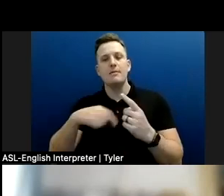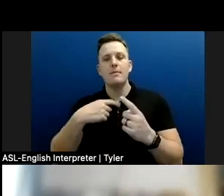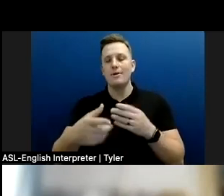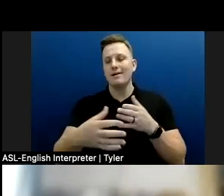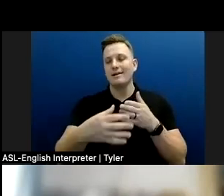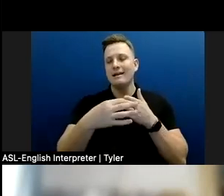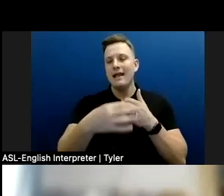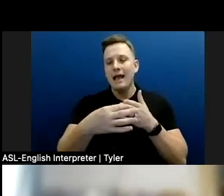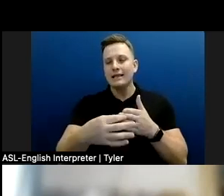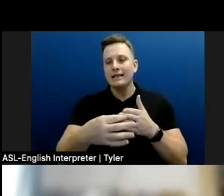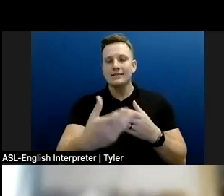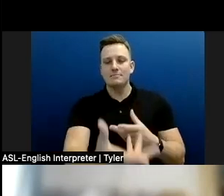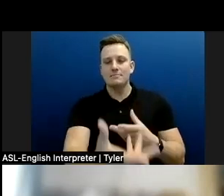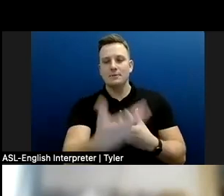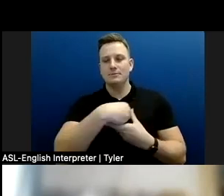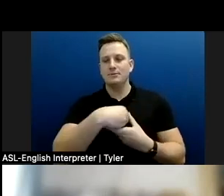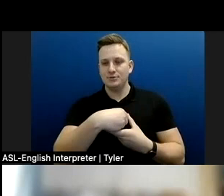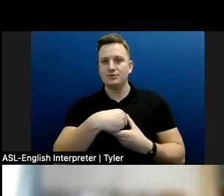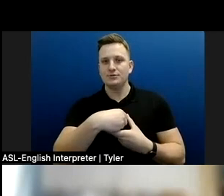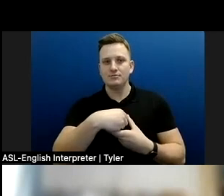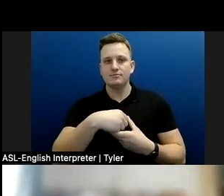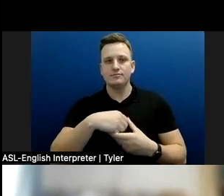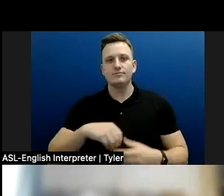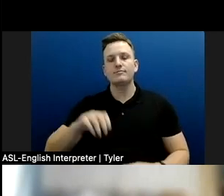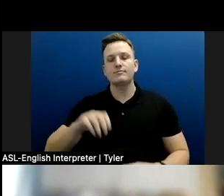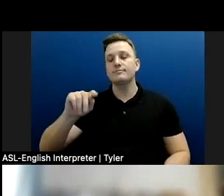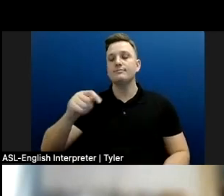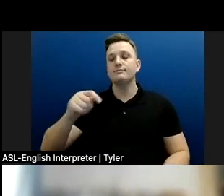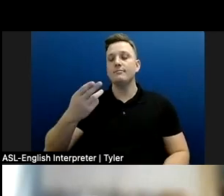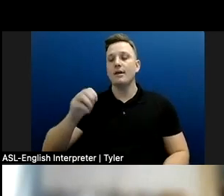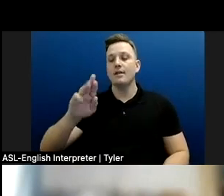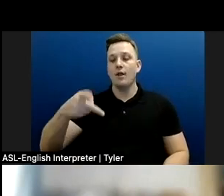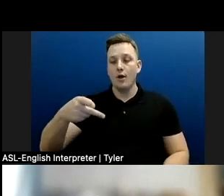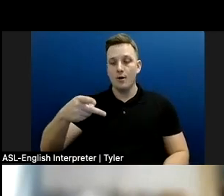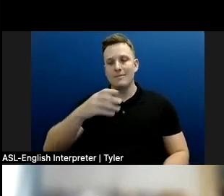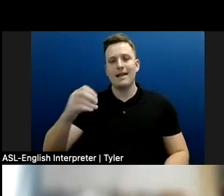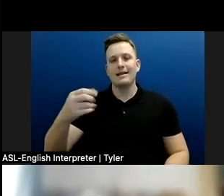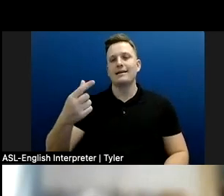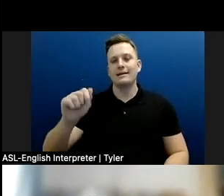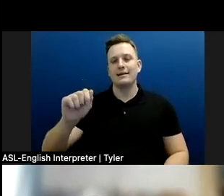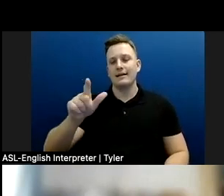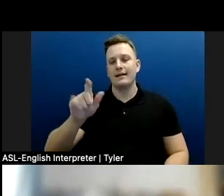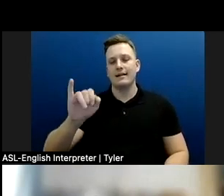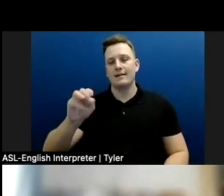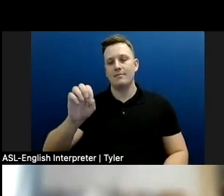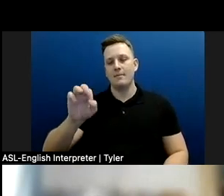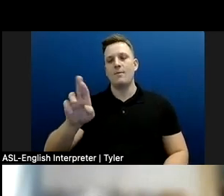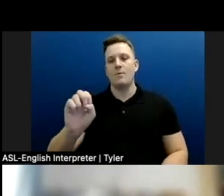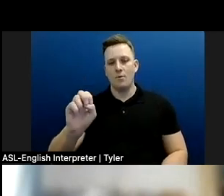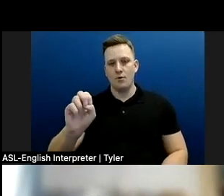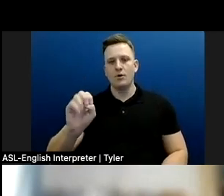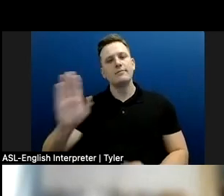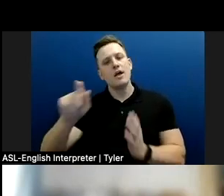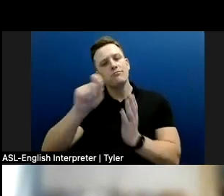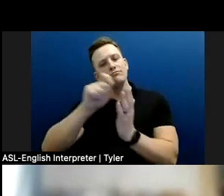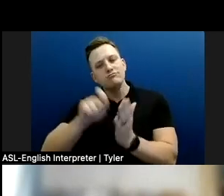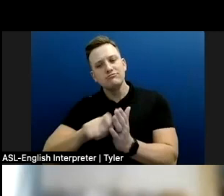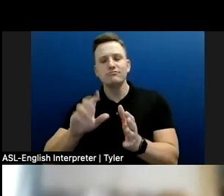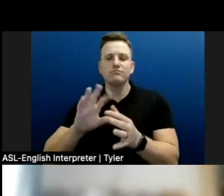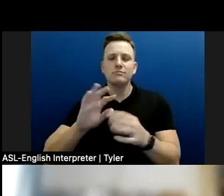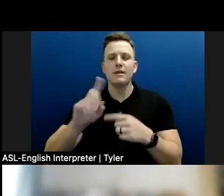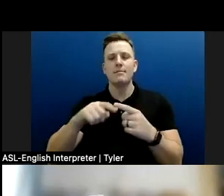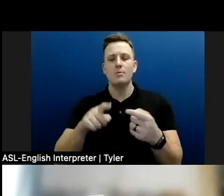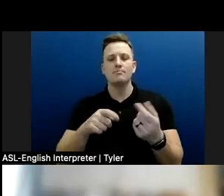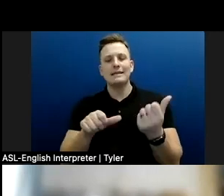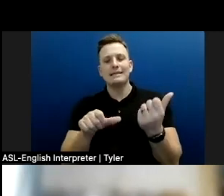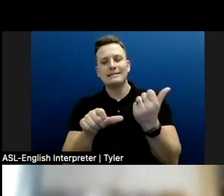participation. Tharp and Gallimore, they describe what they call assisted performance.